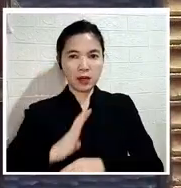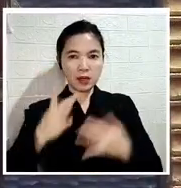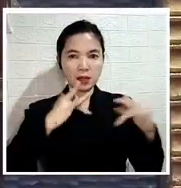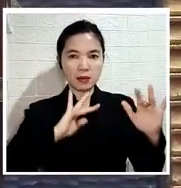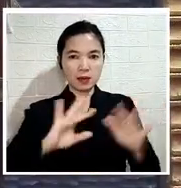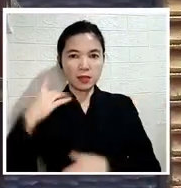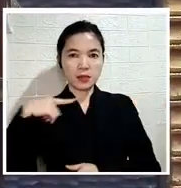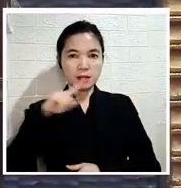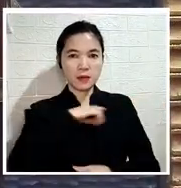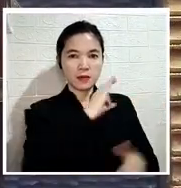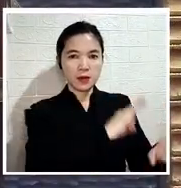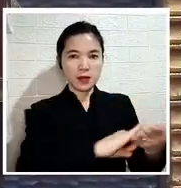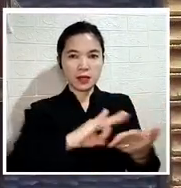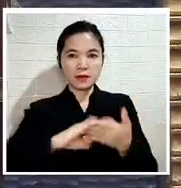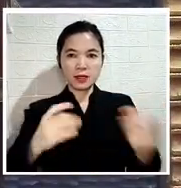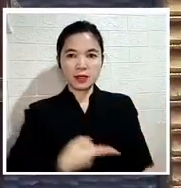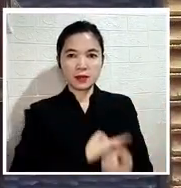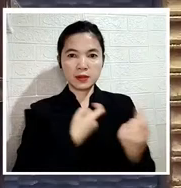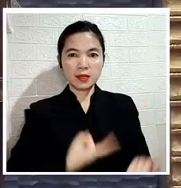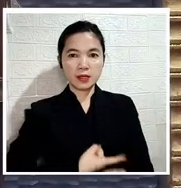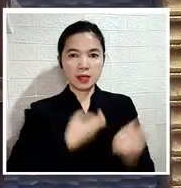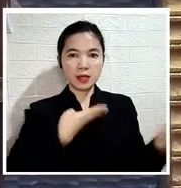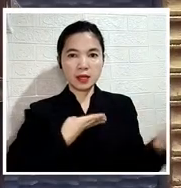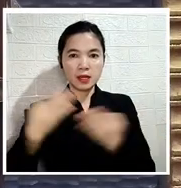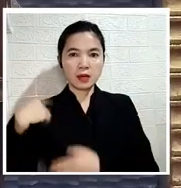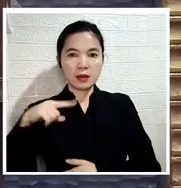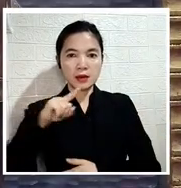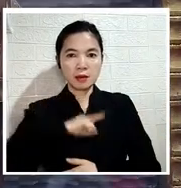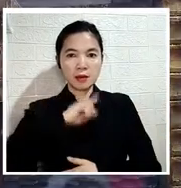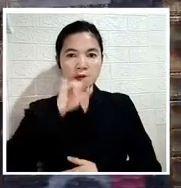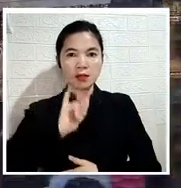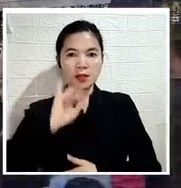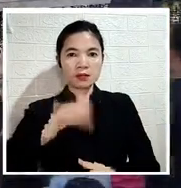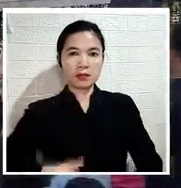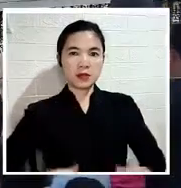forgive us our sins, and bring us everlasting life. Amen.